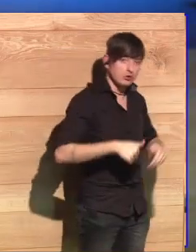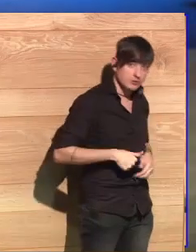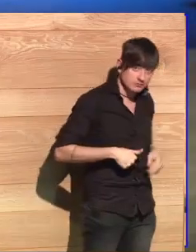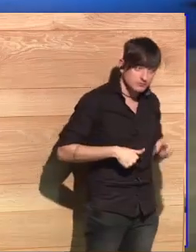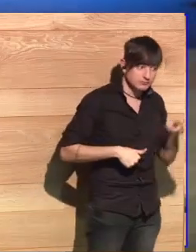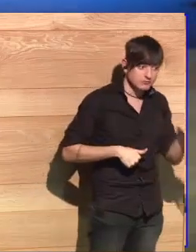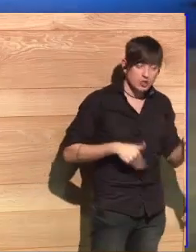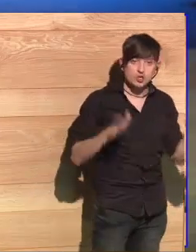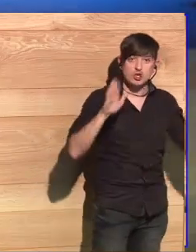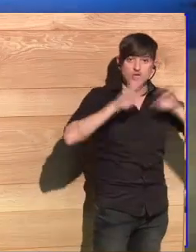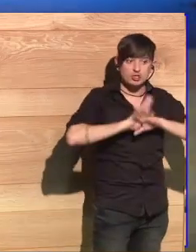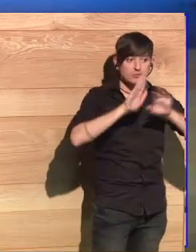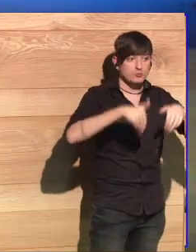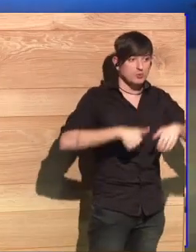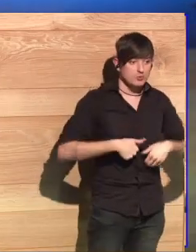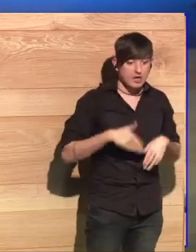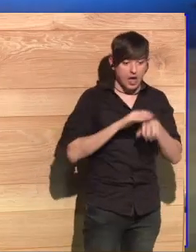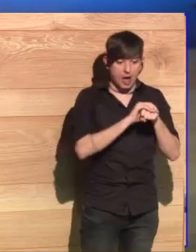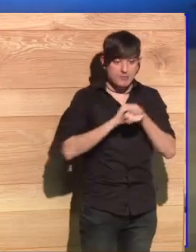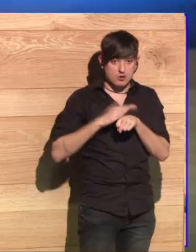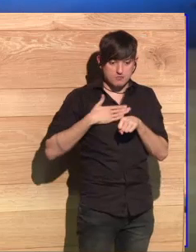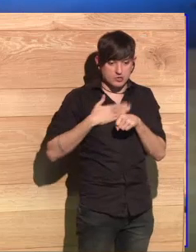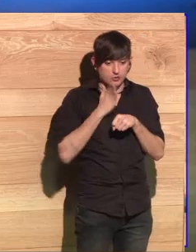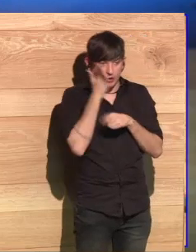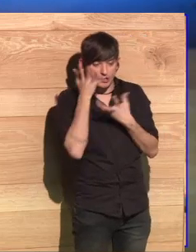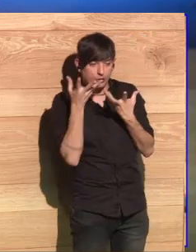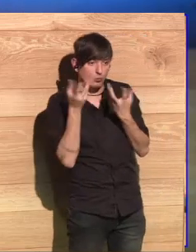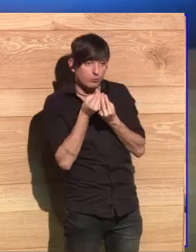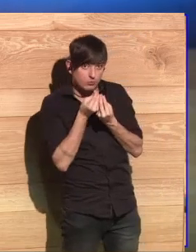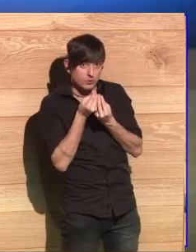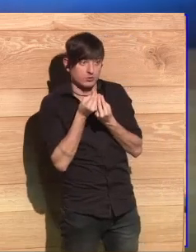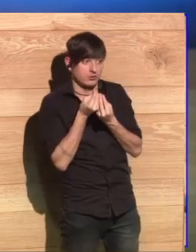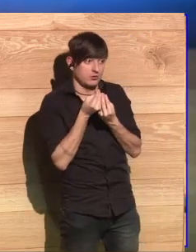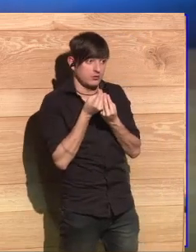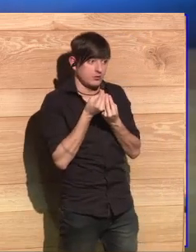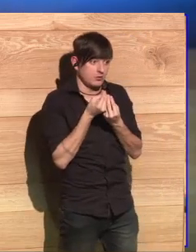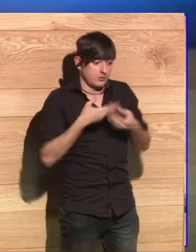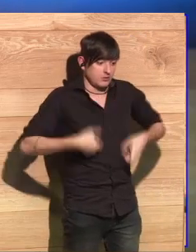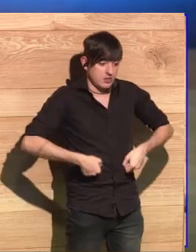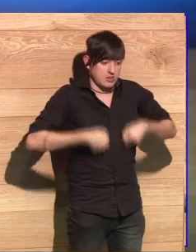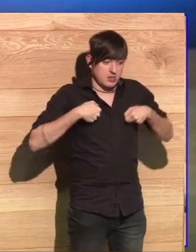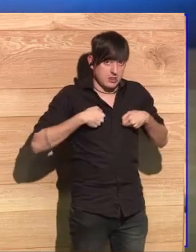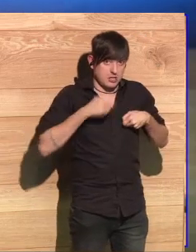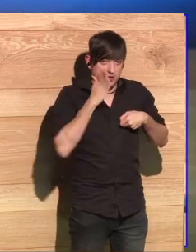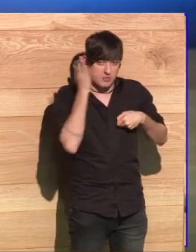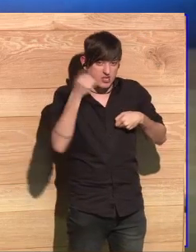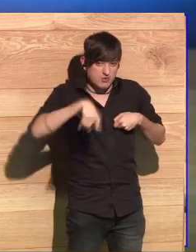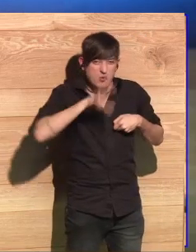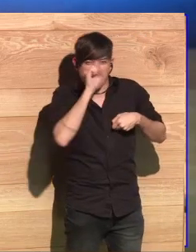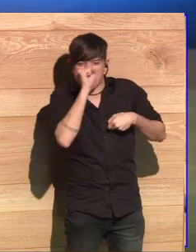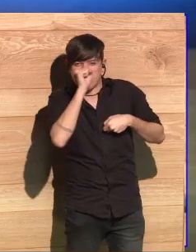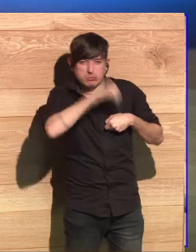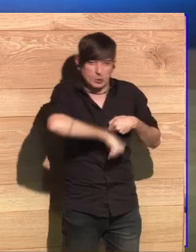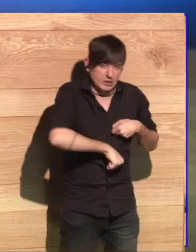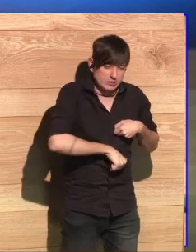and we all pulled our sleeping bags out and each got into a trailer, and they were so drunk, and they always